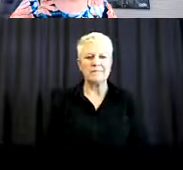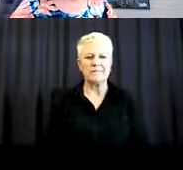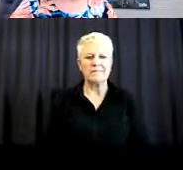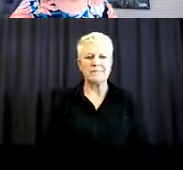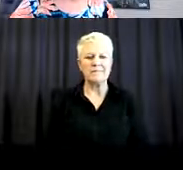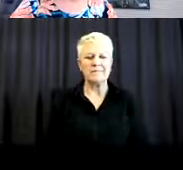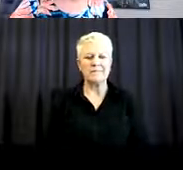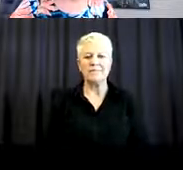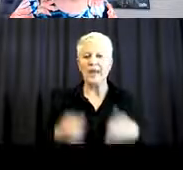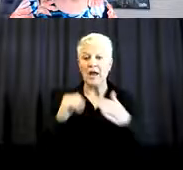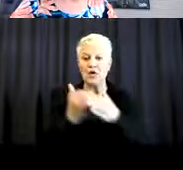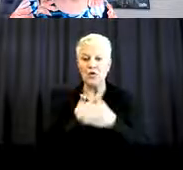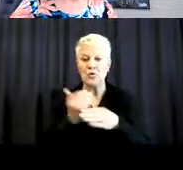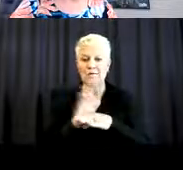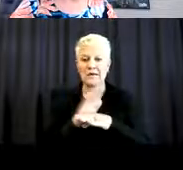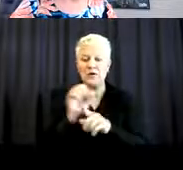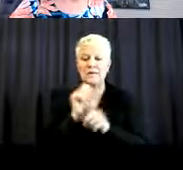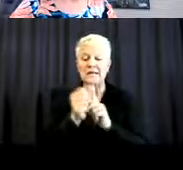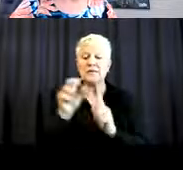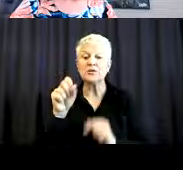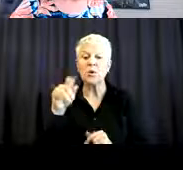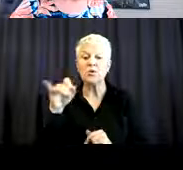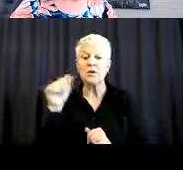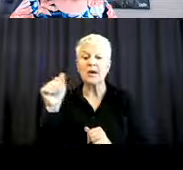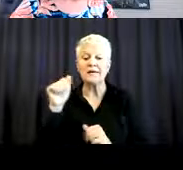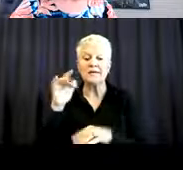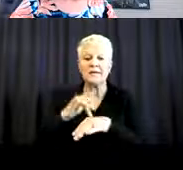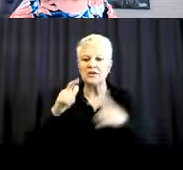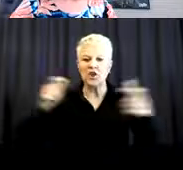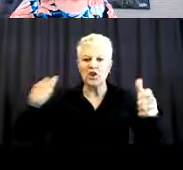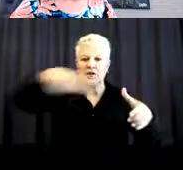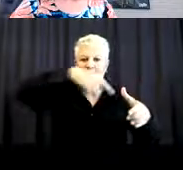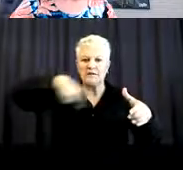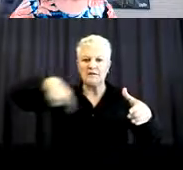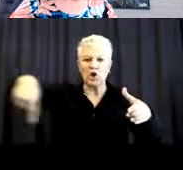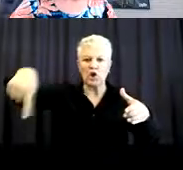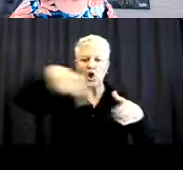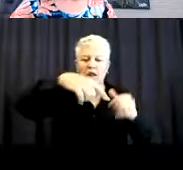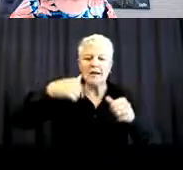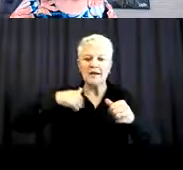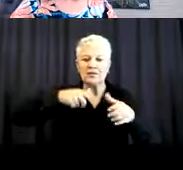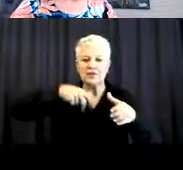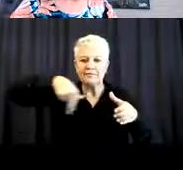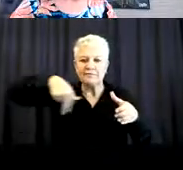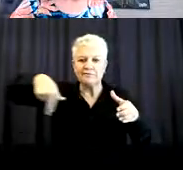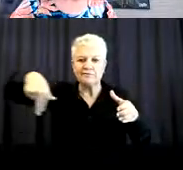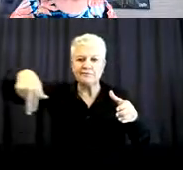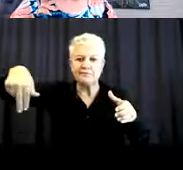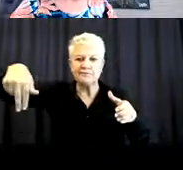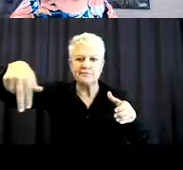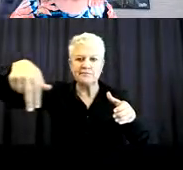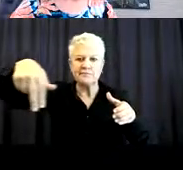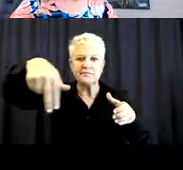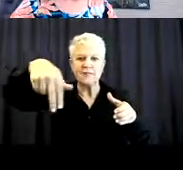New video scene. Sonia touches the large circular bin. She begins to slowly trail the edges of the entire bin with her toes and backs of her hands.